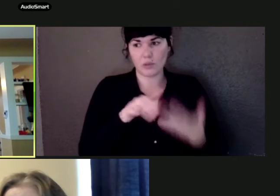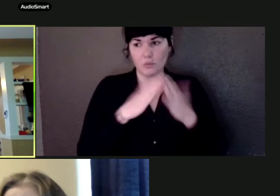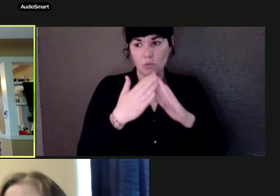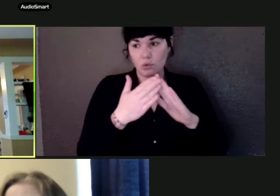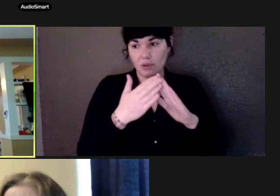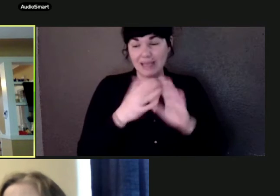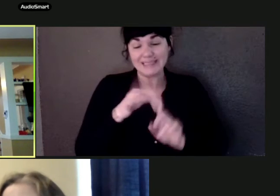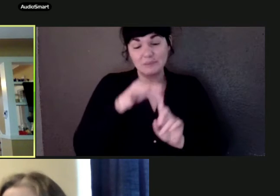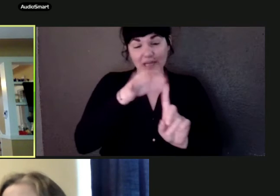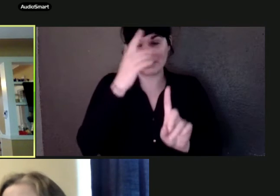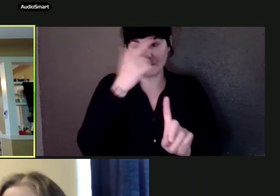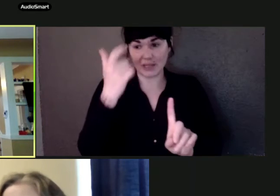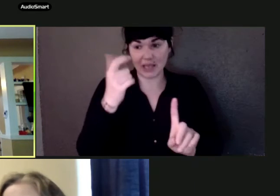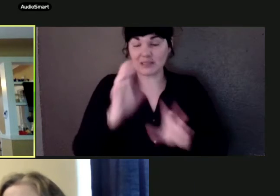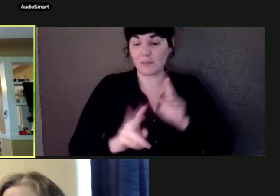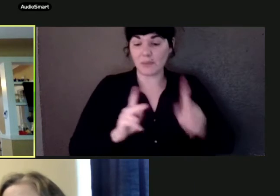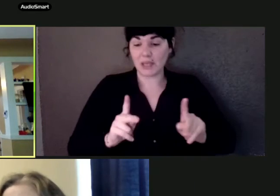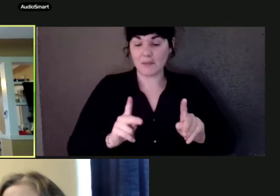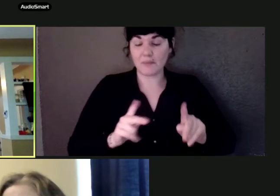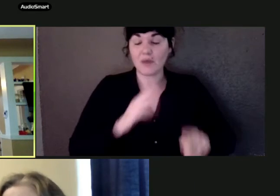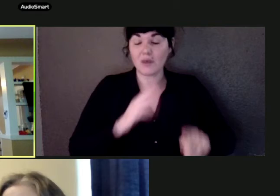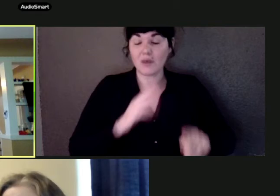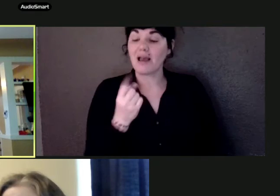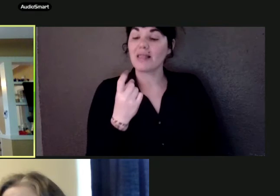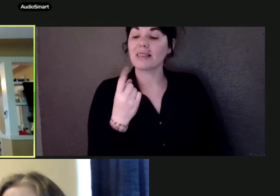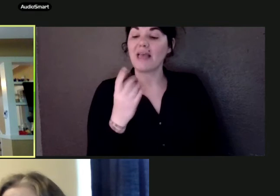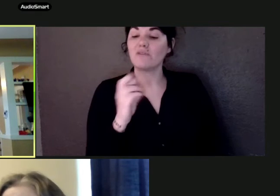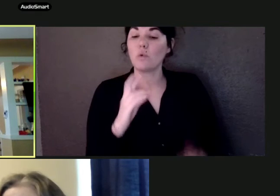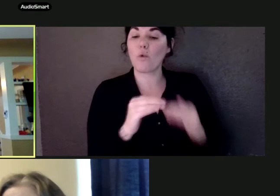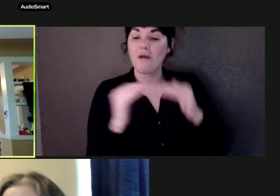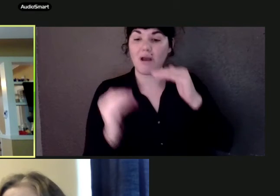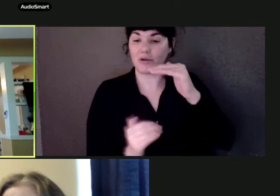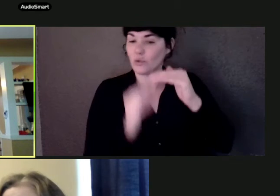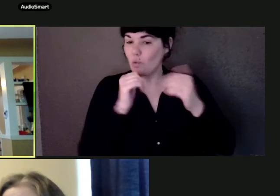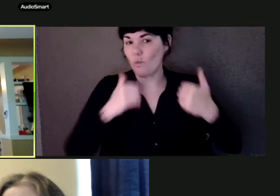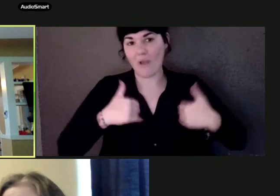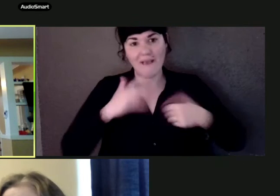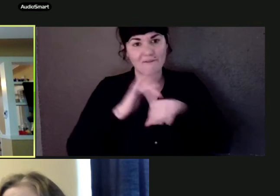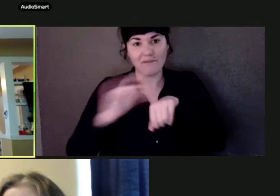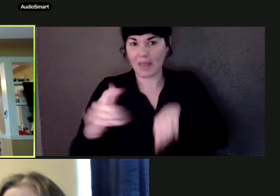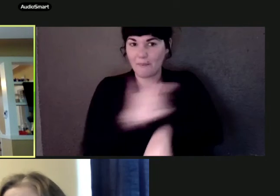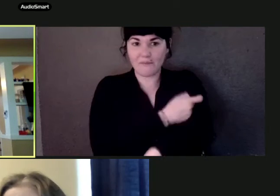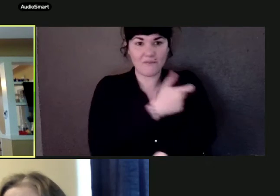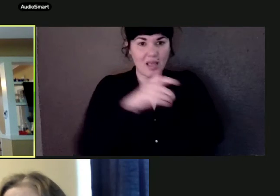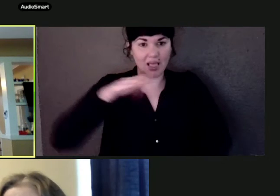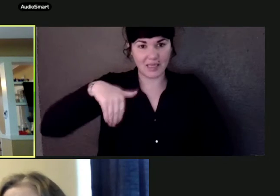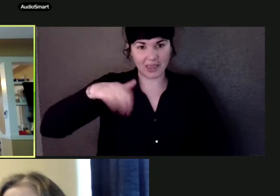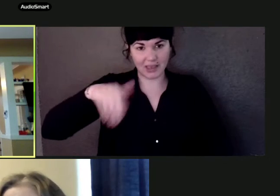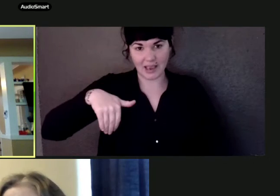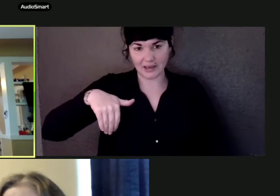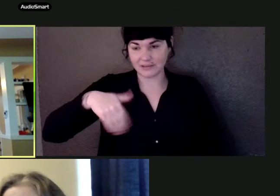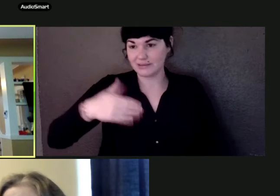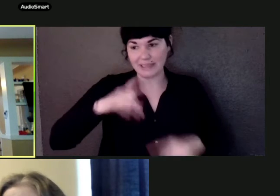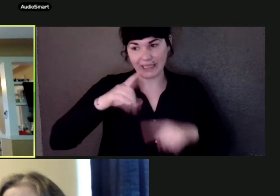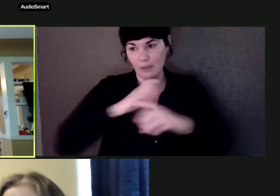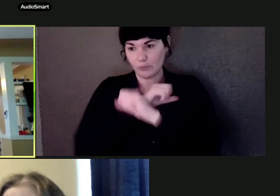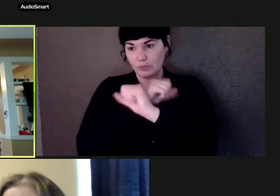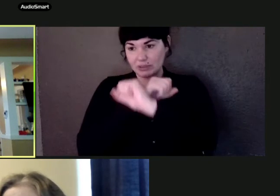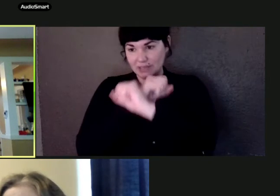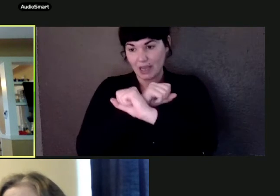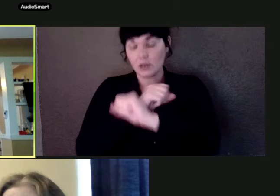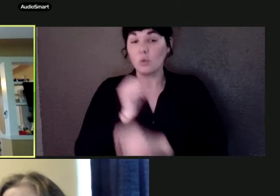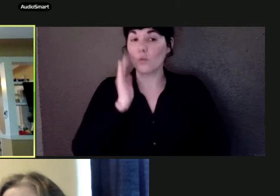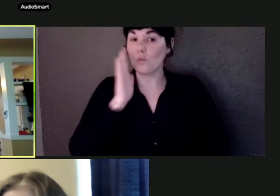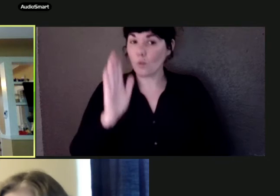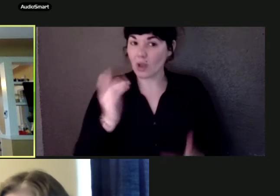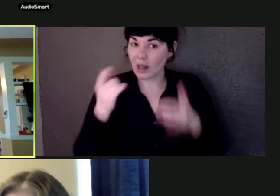under. Our little ones don't have that ability to get protected if that's something you want as a parent. It's coming down the line, but, you know, they